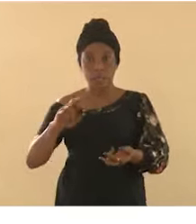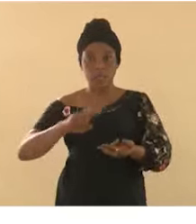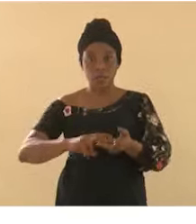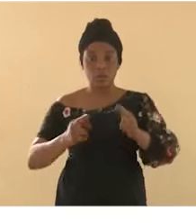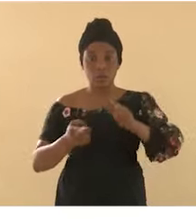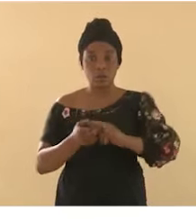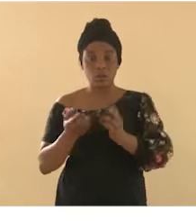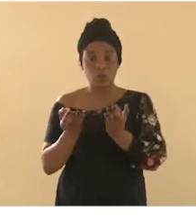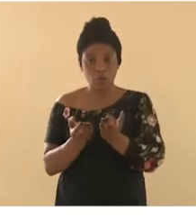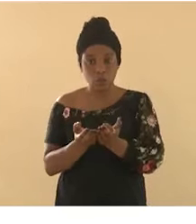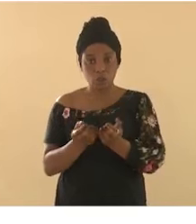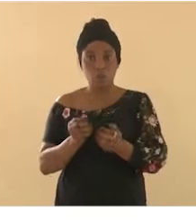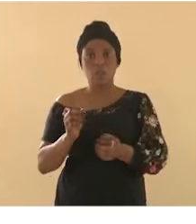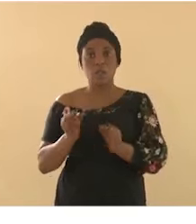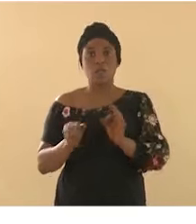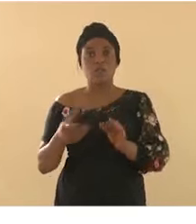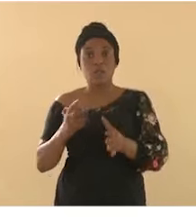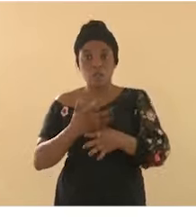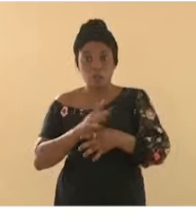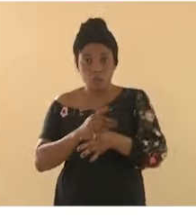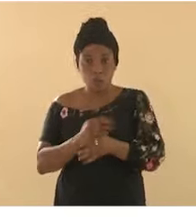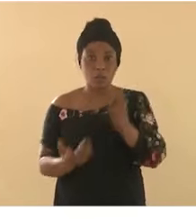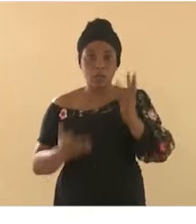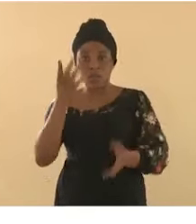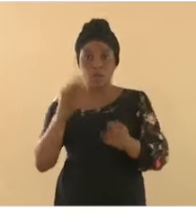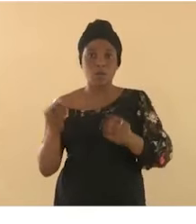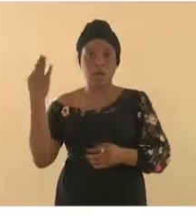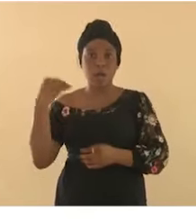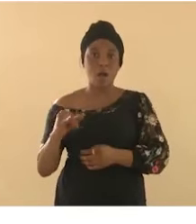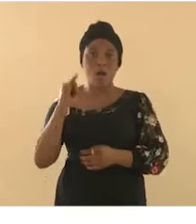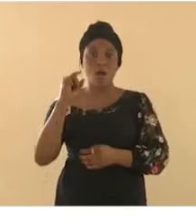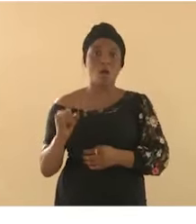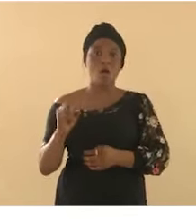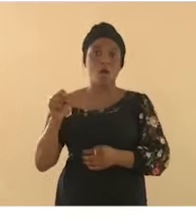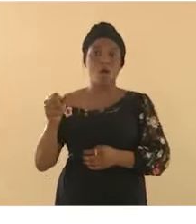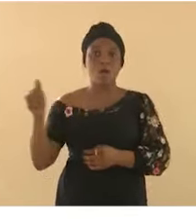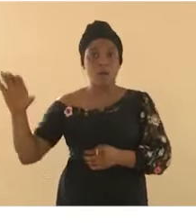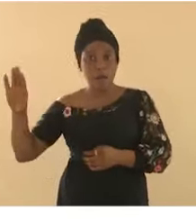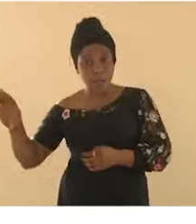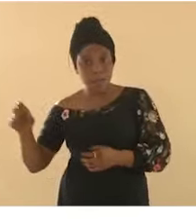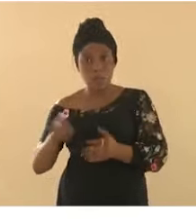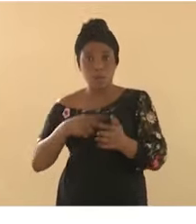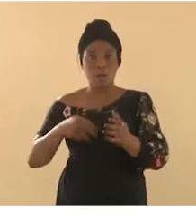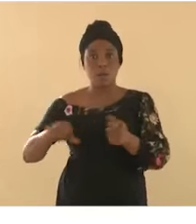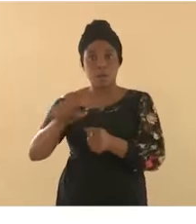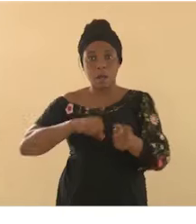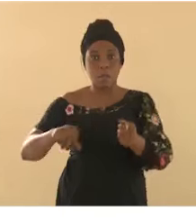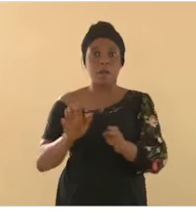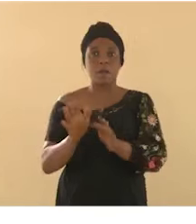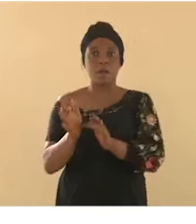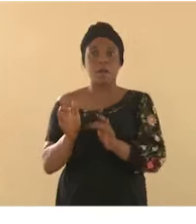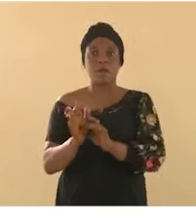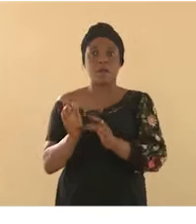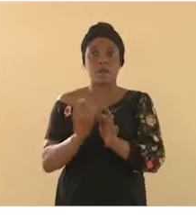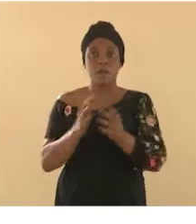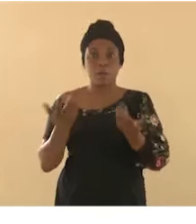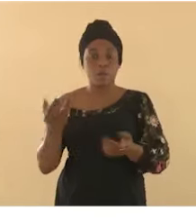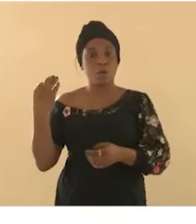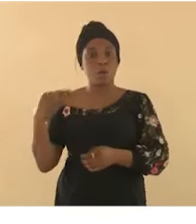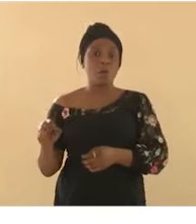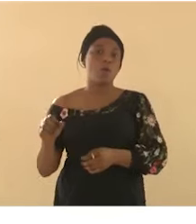one. What is the relationship, if any, between the sacrifice of Isaac that we read about in the book of Genesis